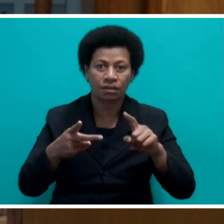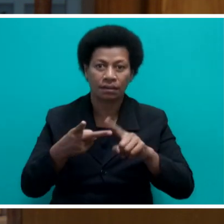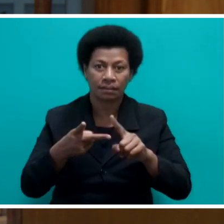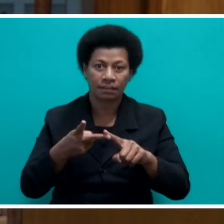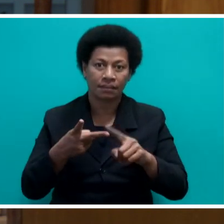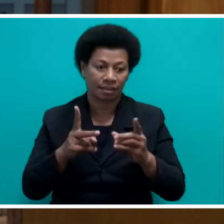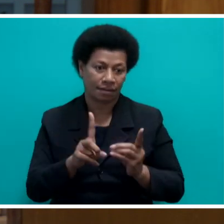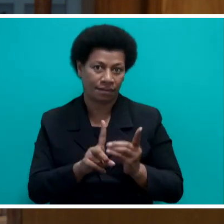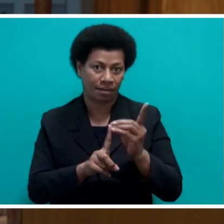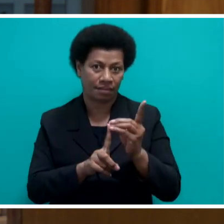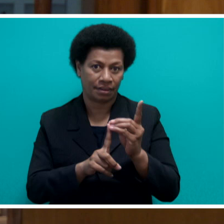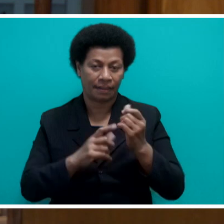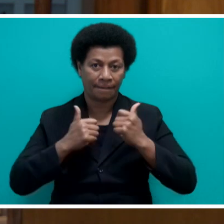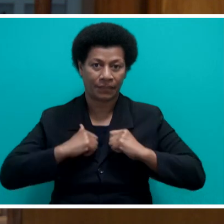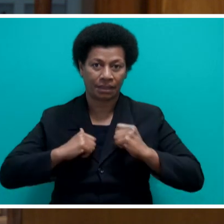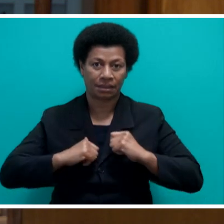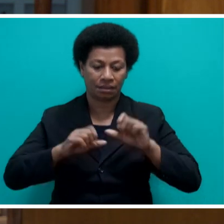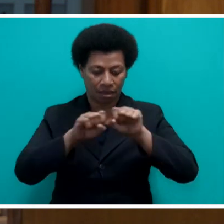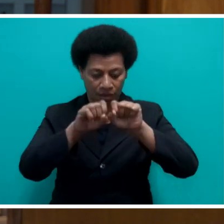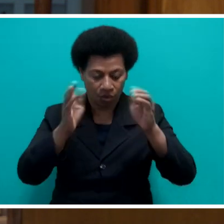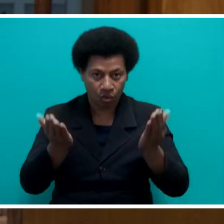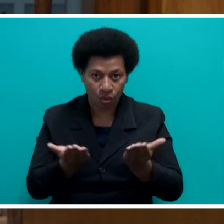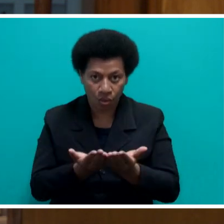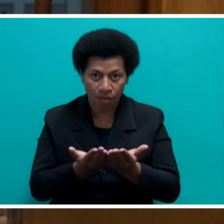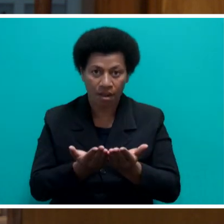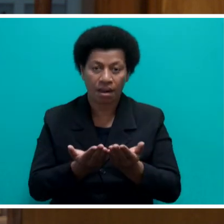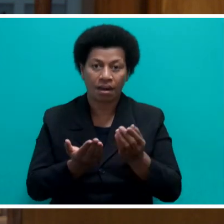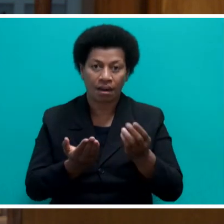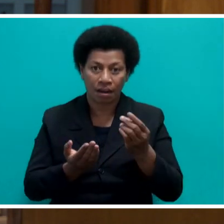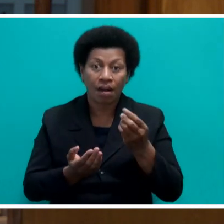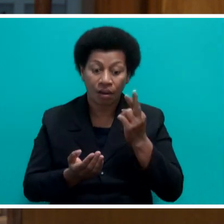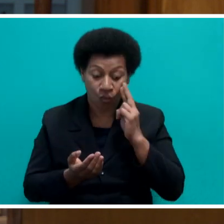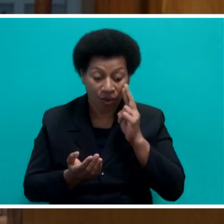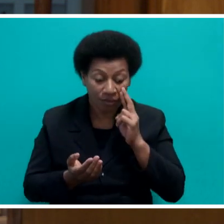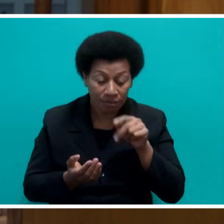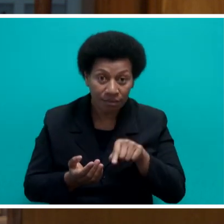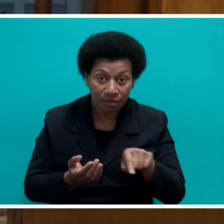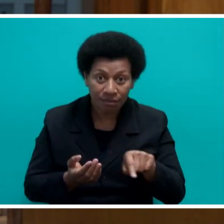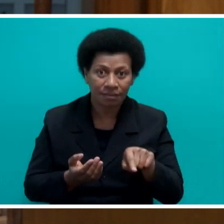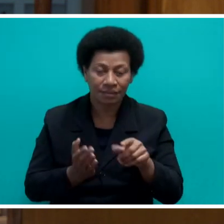practitioners with global recognition and visibility, and further strengthen the